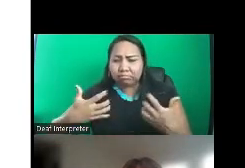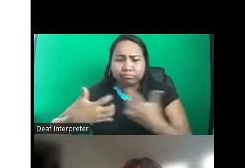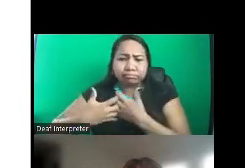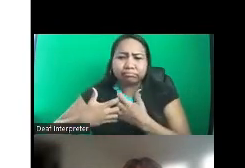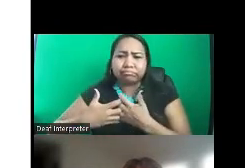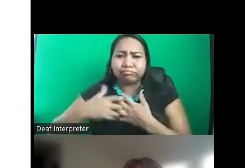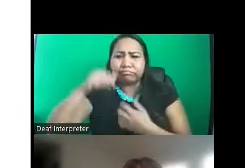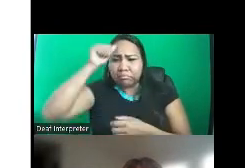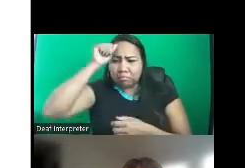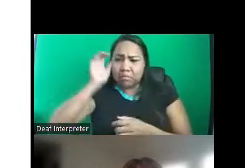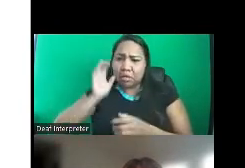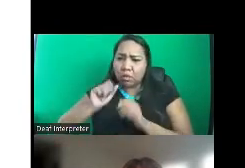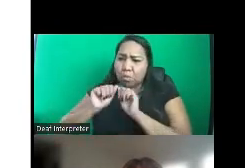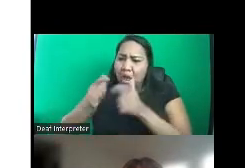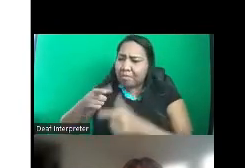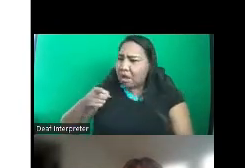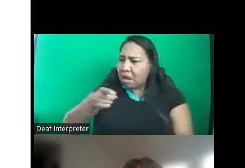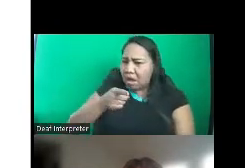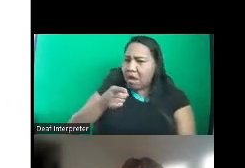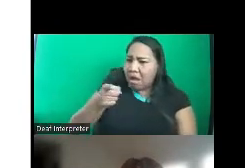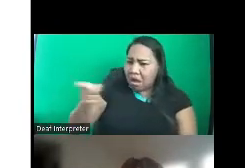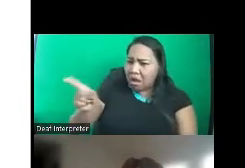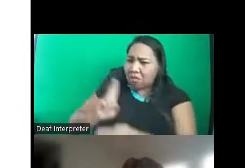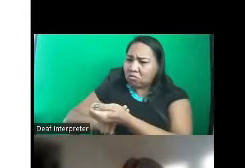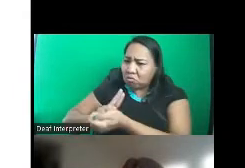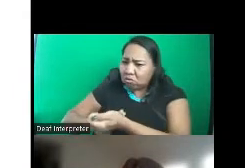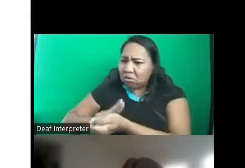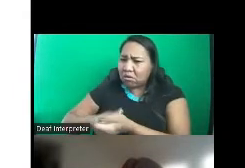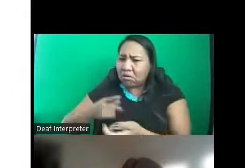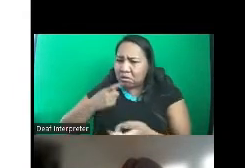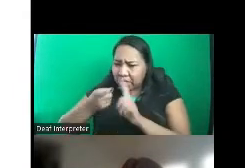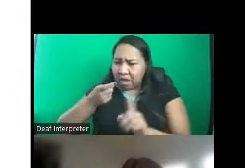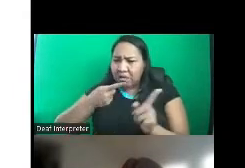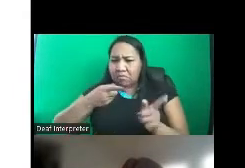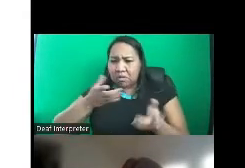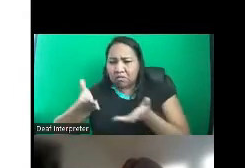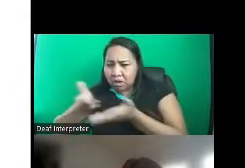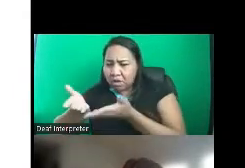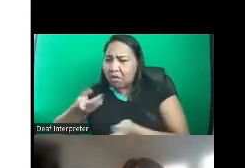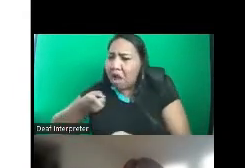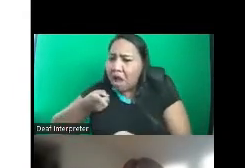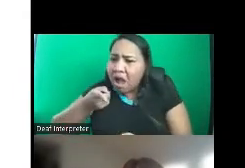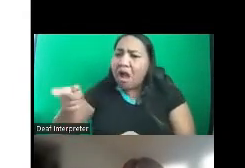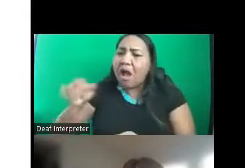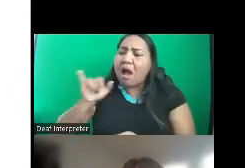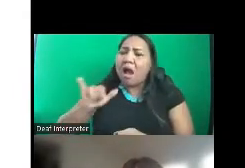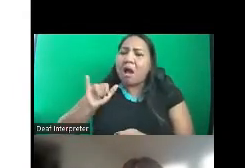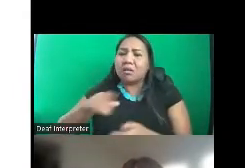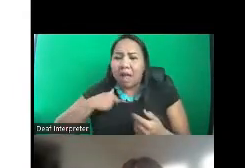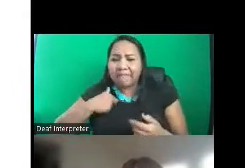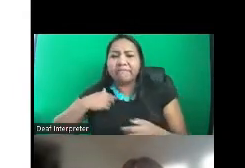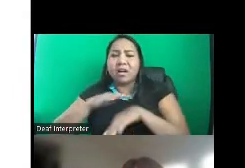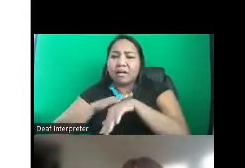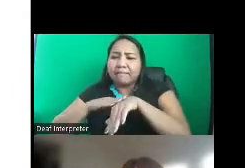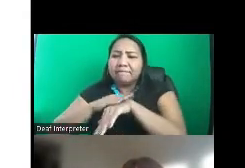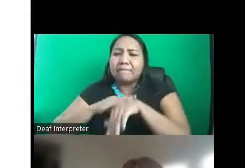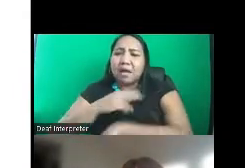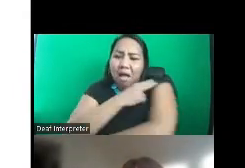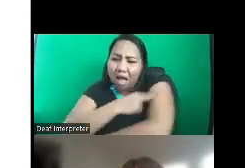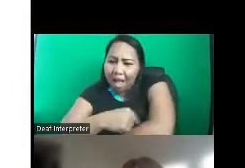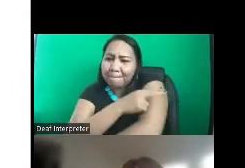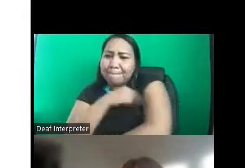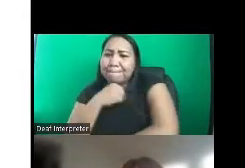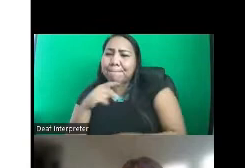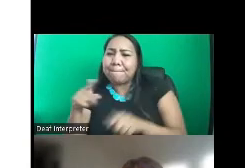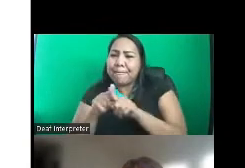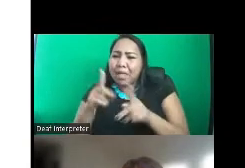But we do all of our clinical work at the Native hospital here where I receive my care. And so that was really important to me